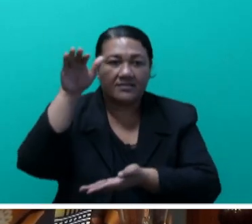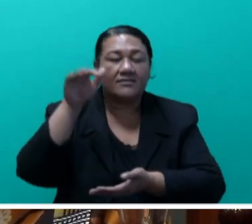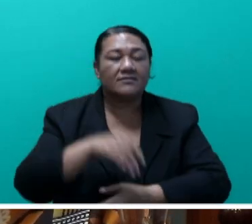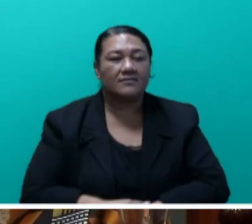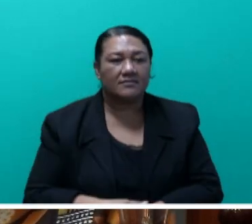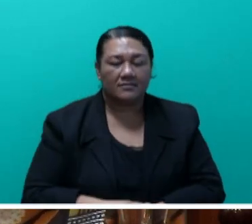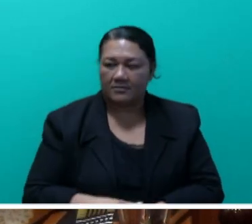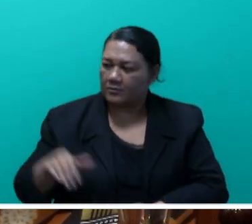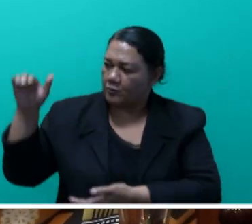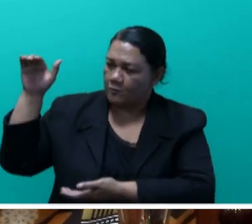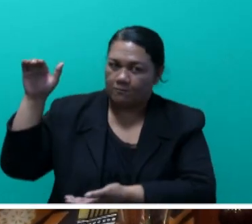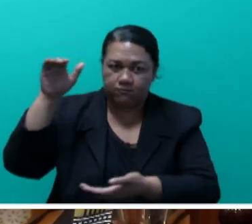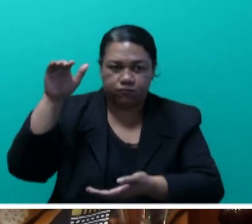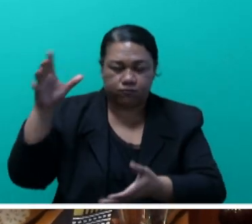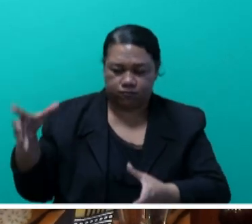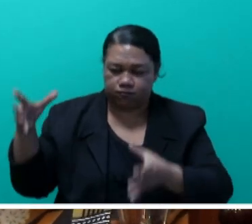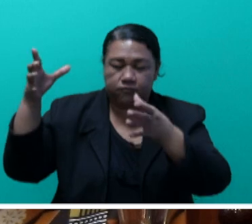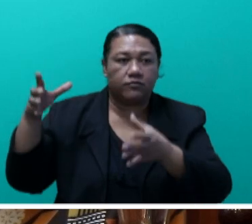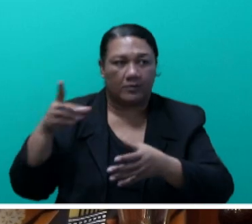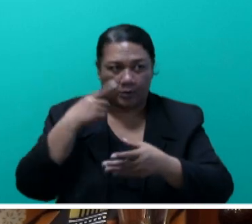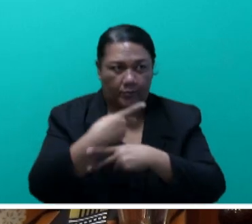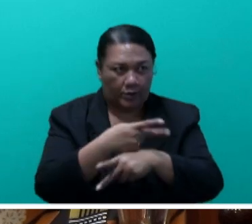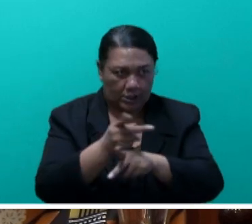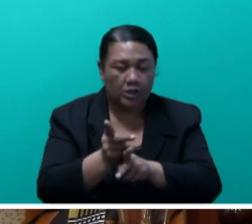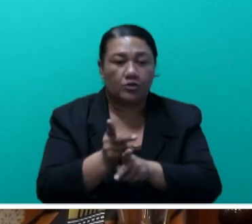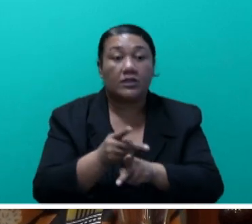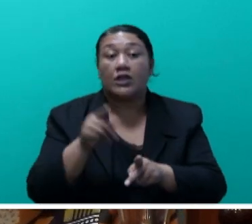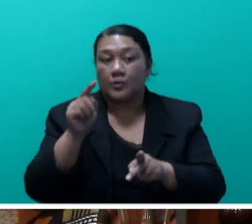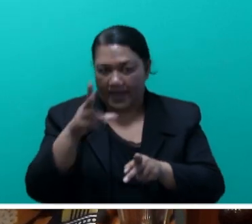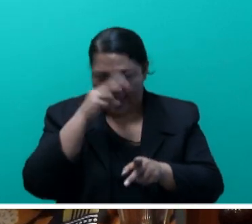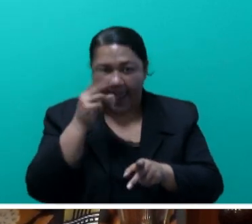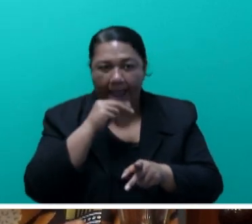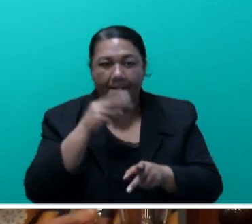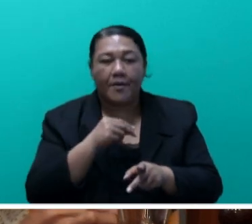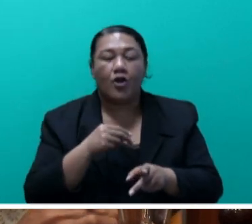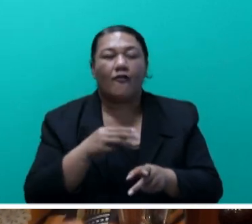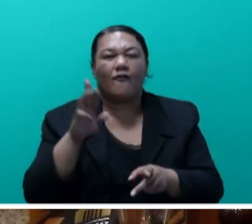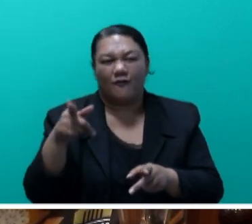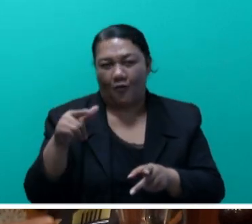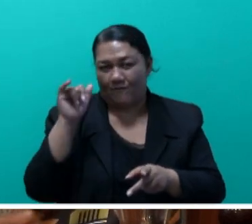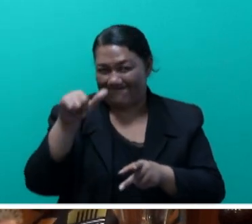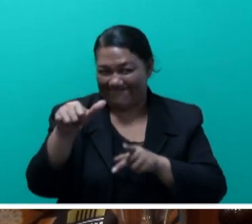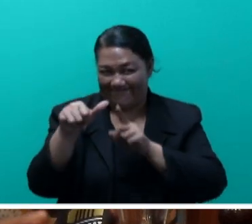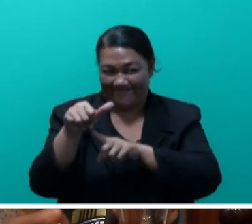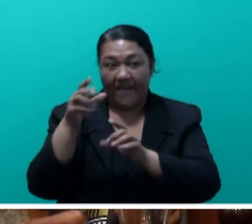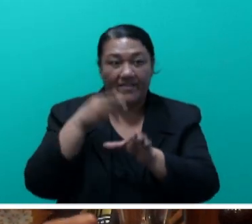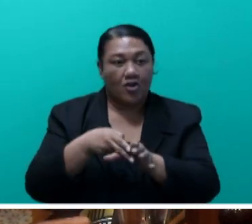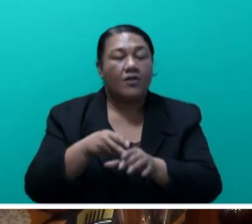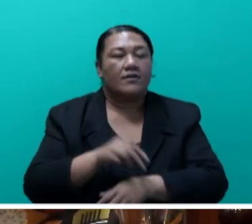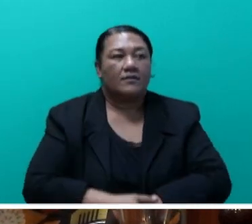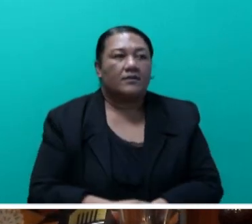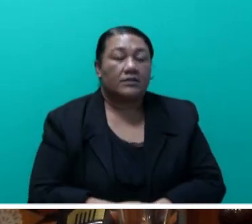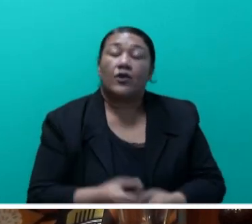to produce sufficient ethanol for SAF. So from aviation perspective, this is very, very